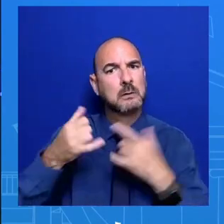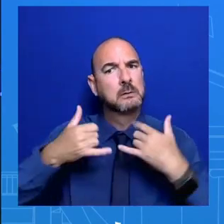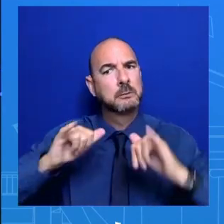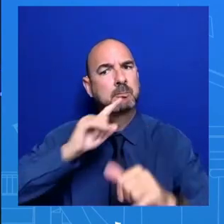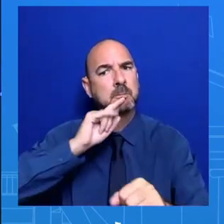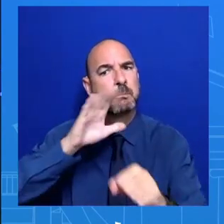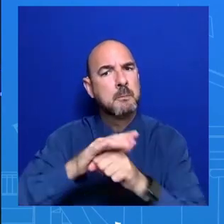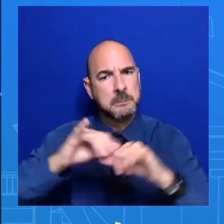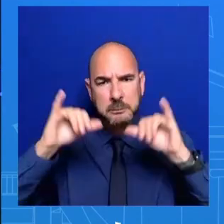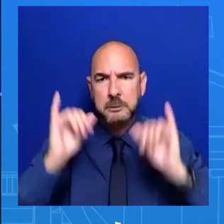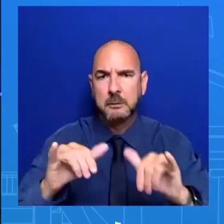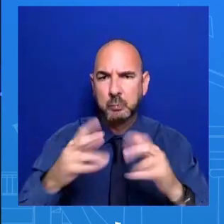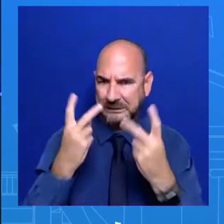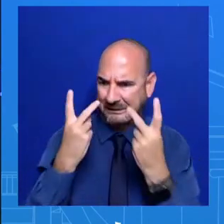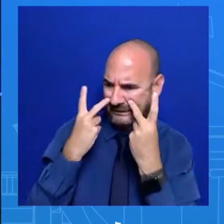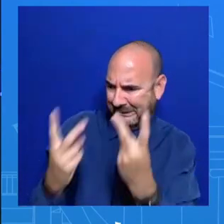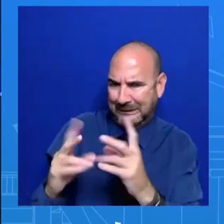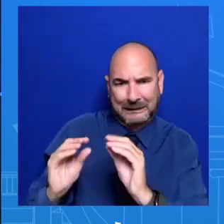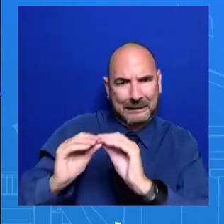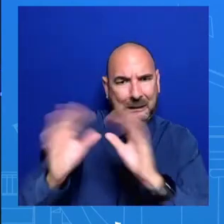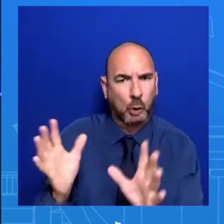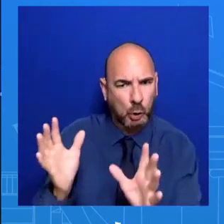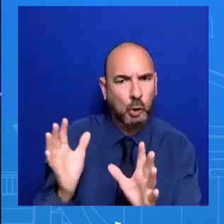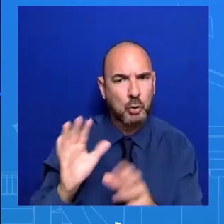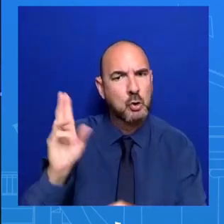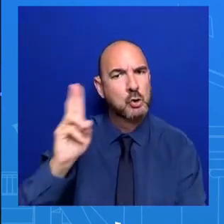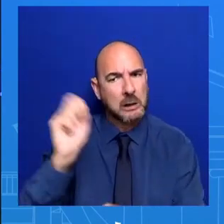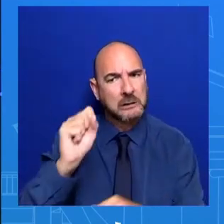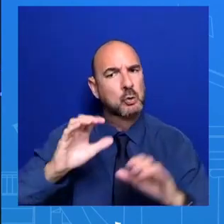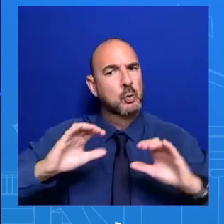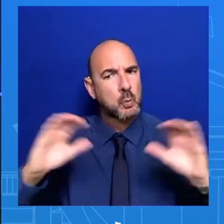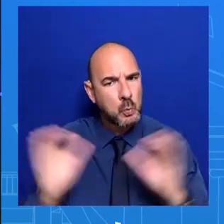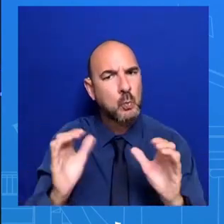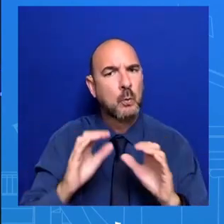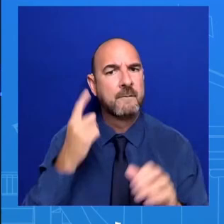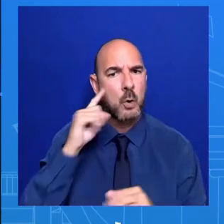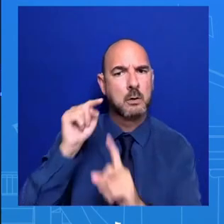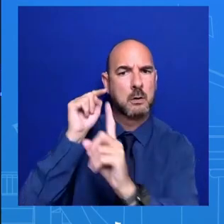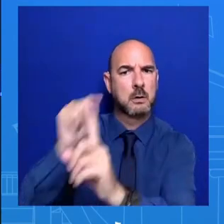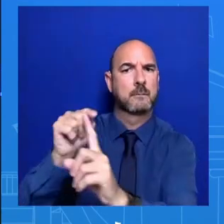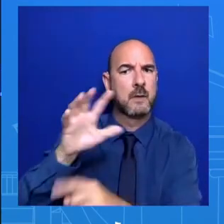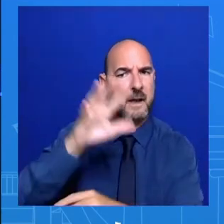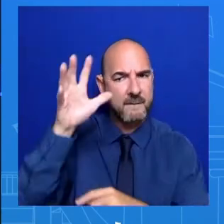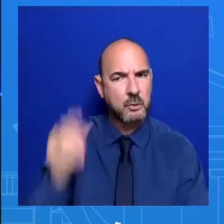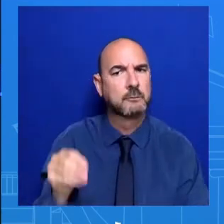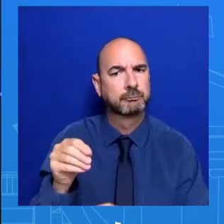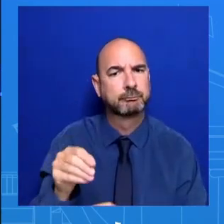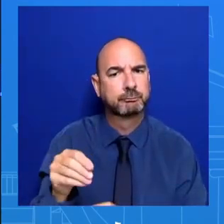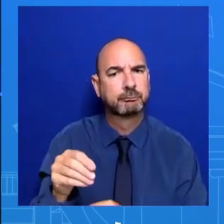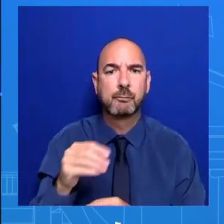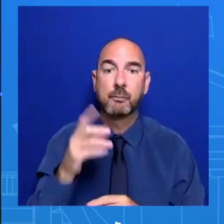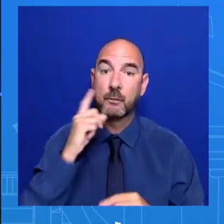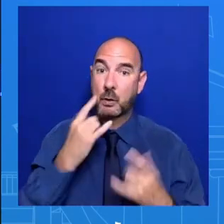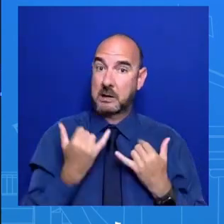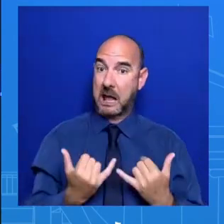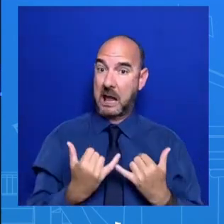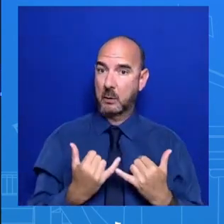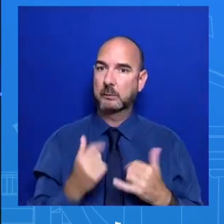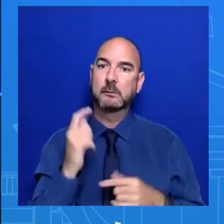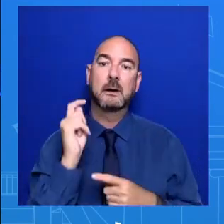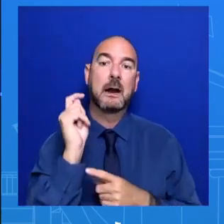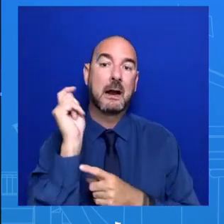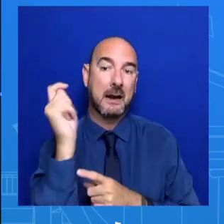is actually delivering for Africa, for the African people, in this case for the country of Kenya, but also with Kenya for the broader